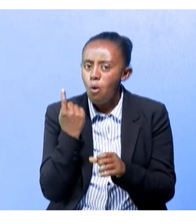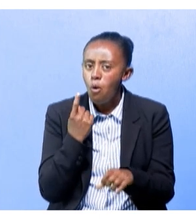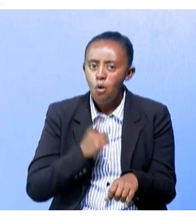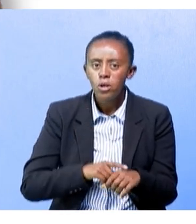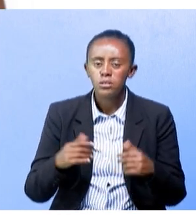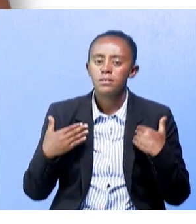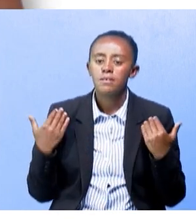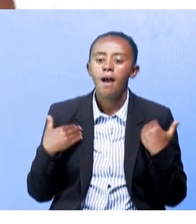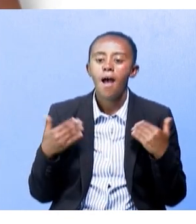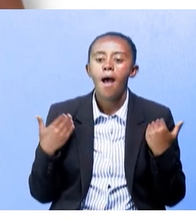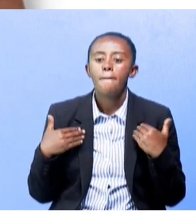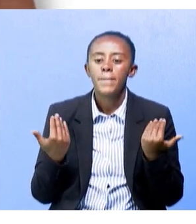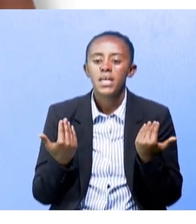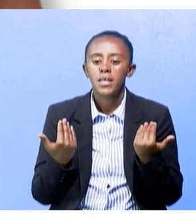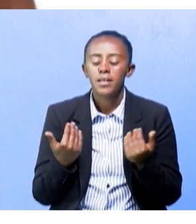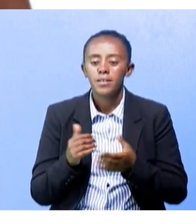always